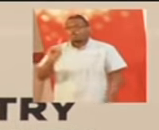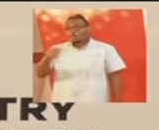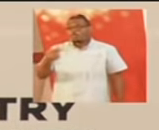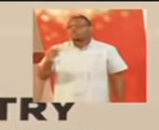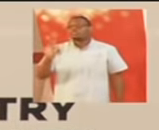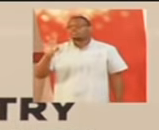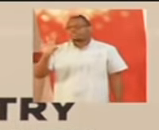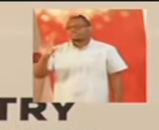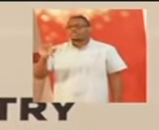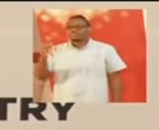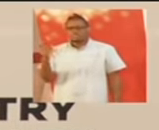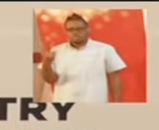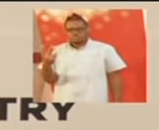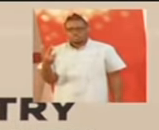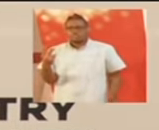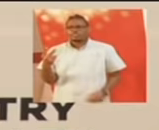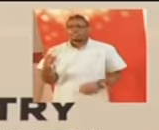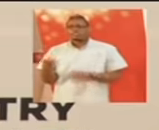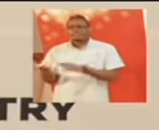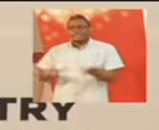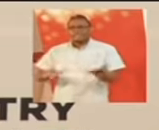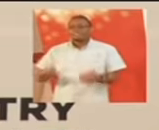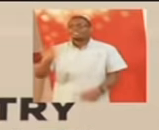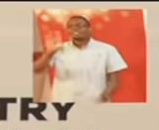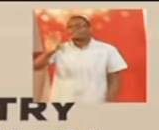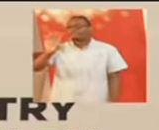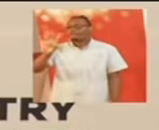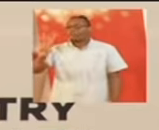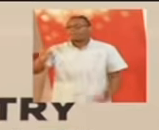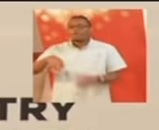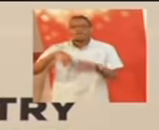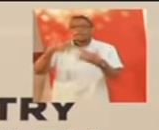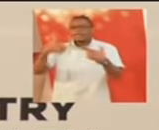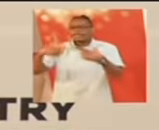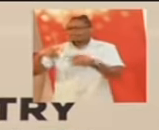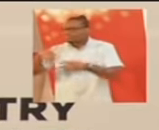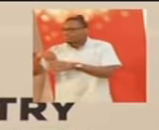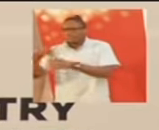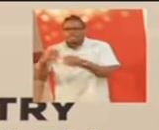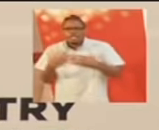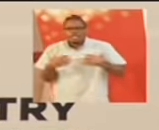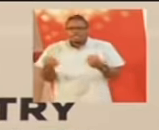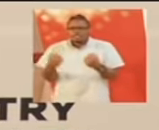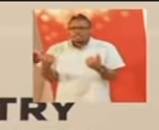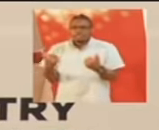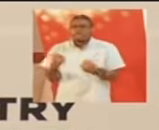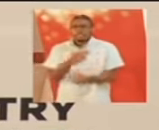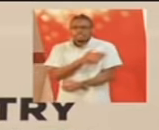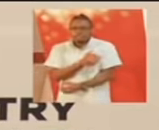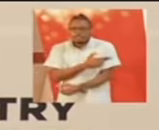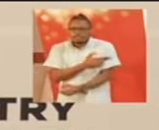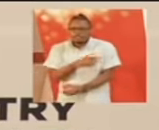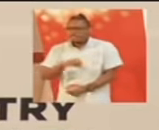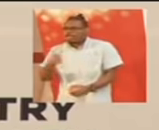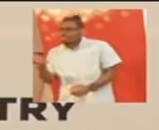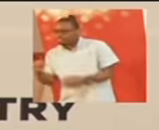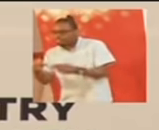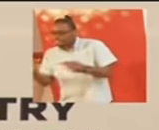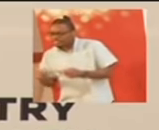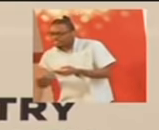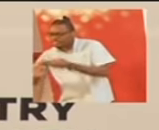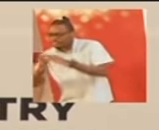are now at 84. Number of persons discharged from public facilities, meaning hospitals and step-down facilities, stand